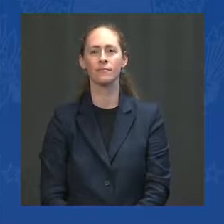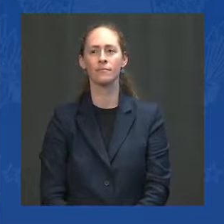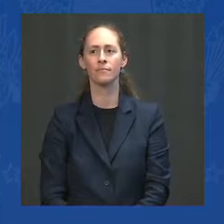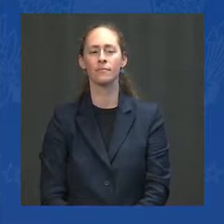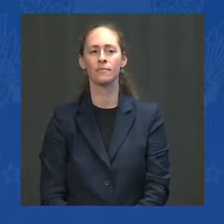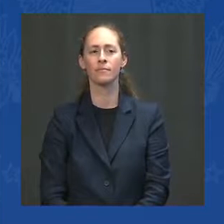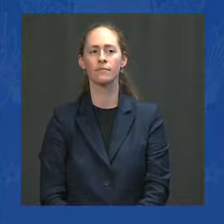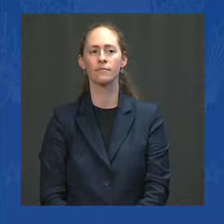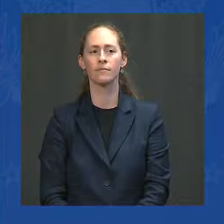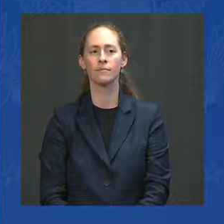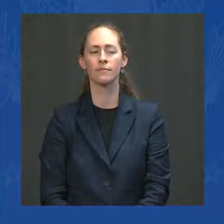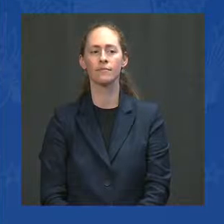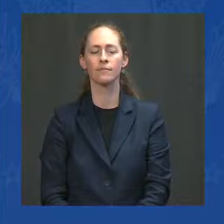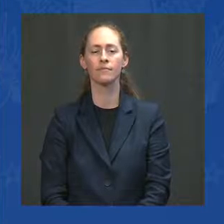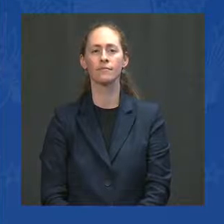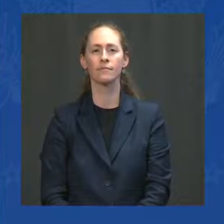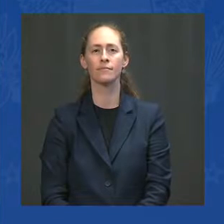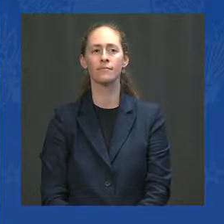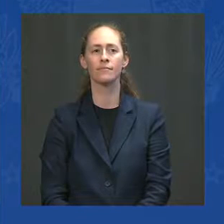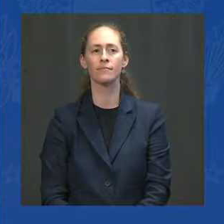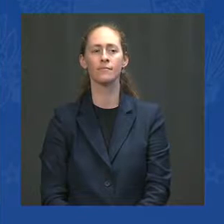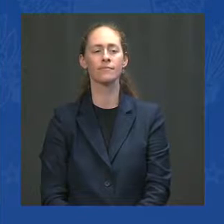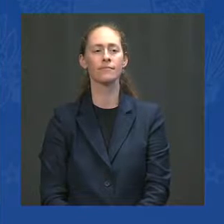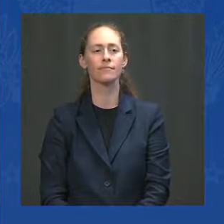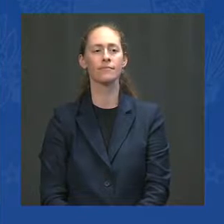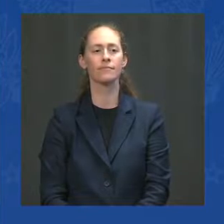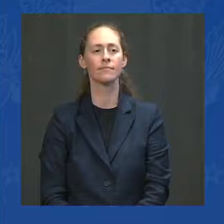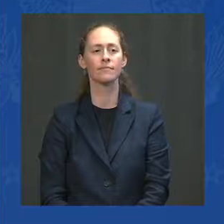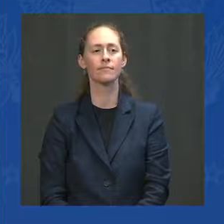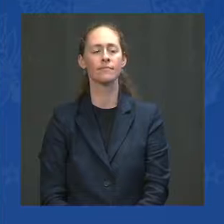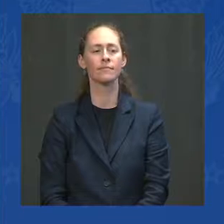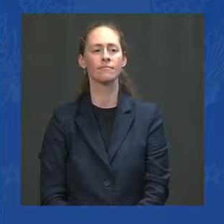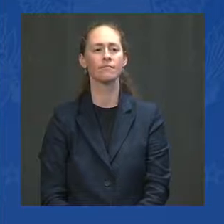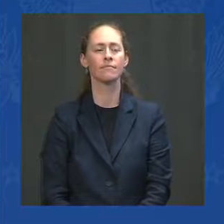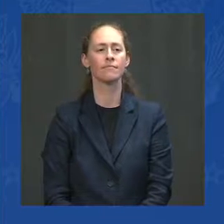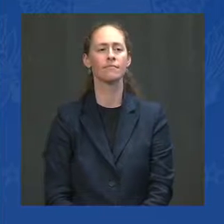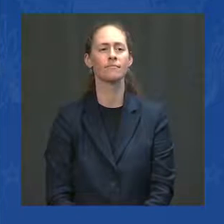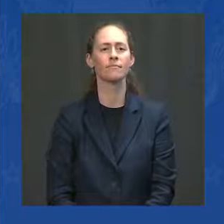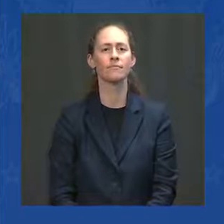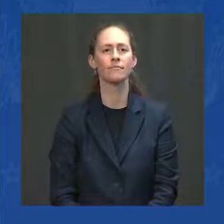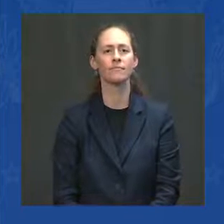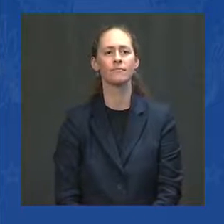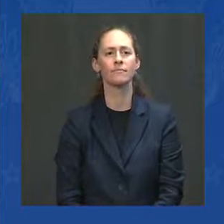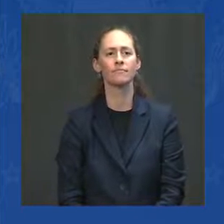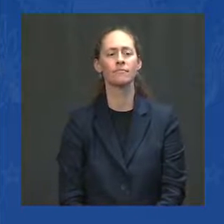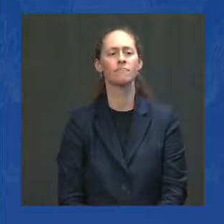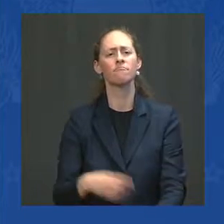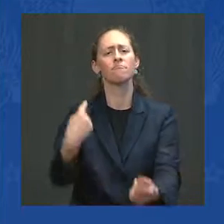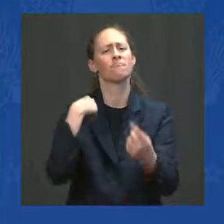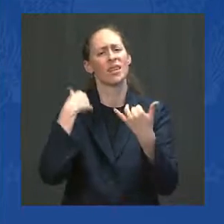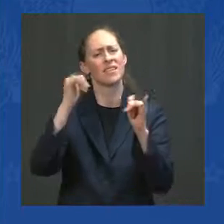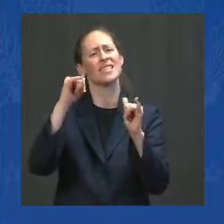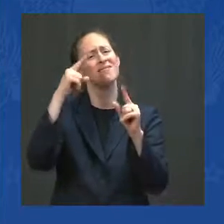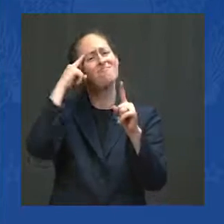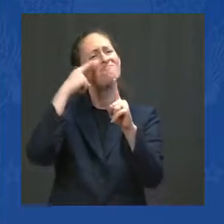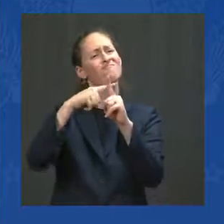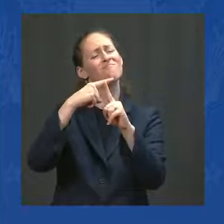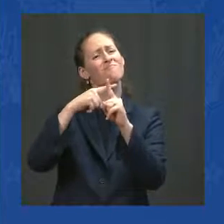continue to hope that people will